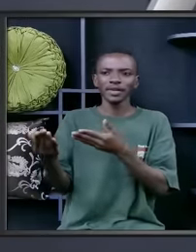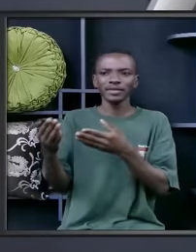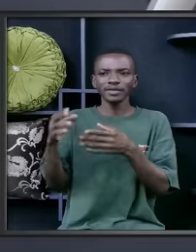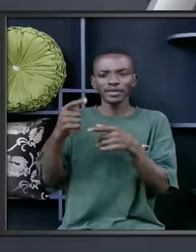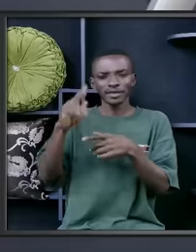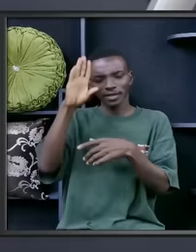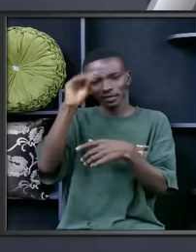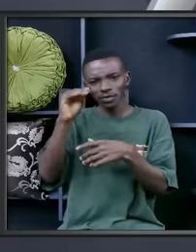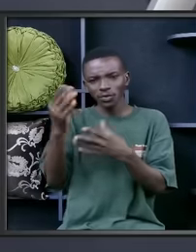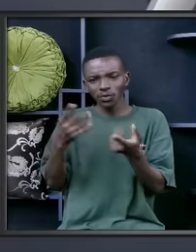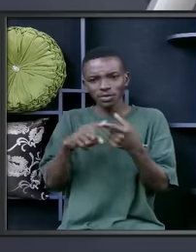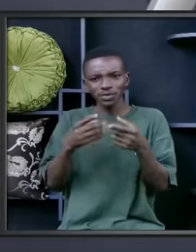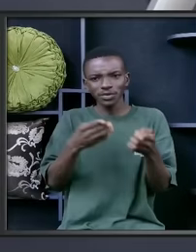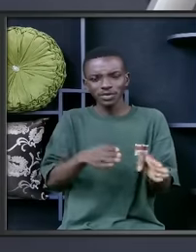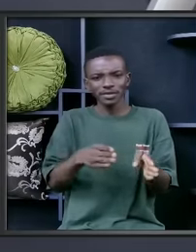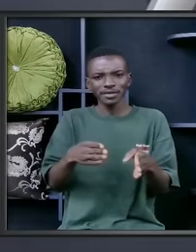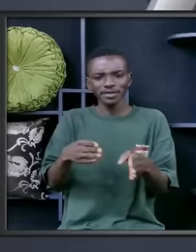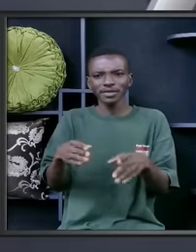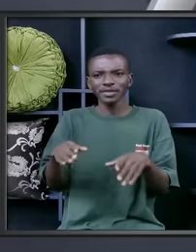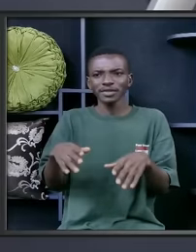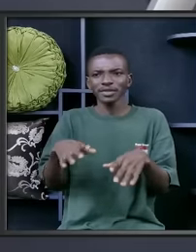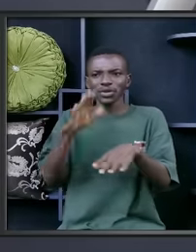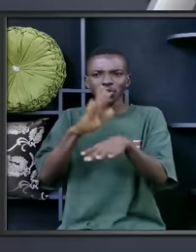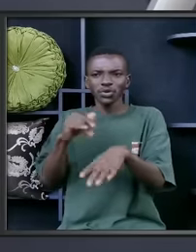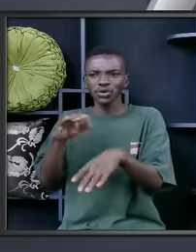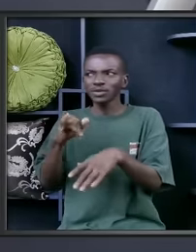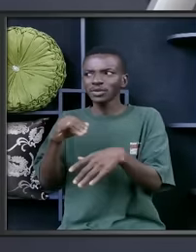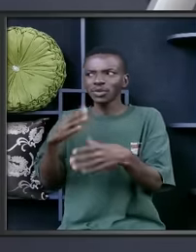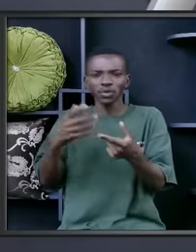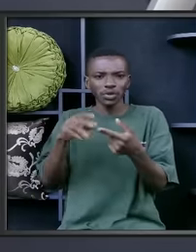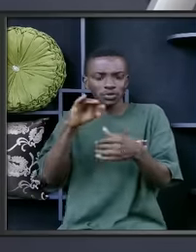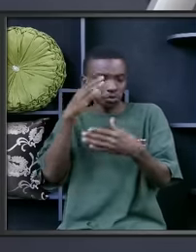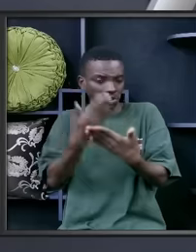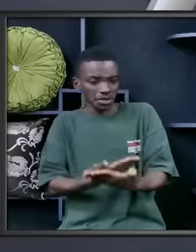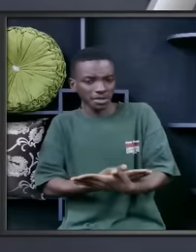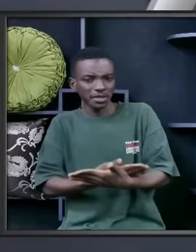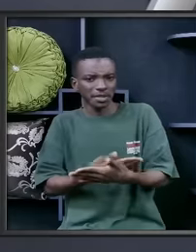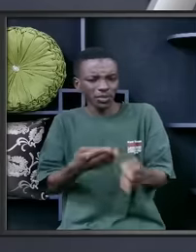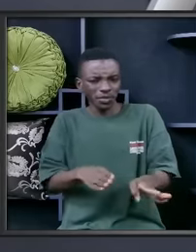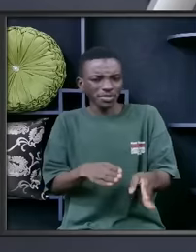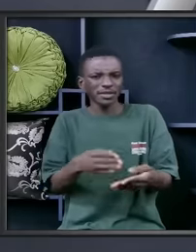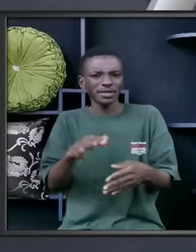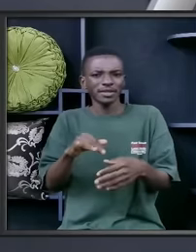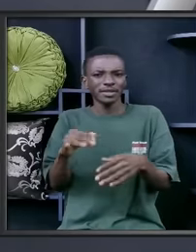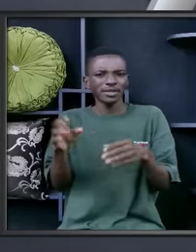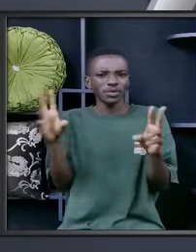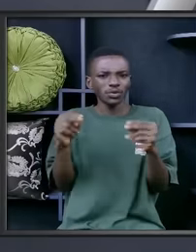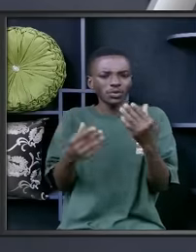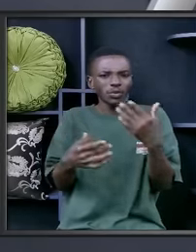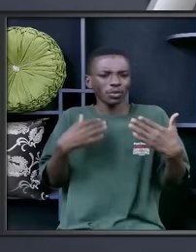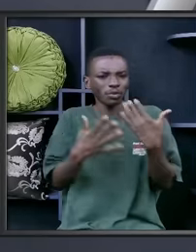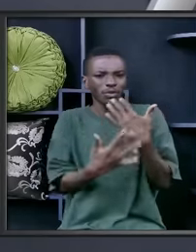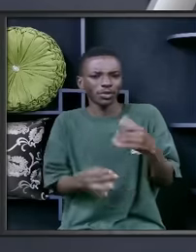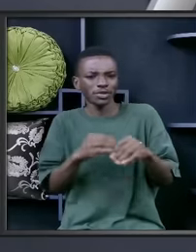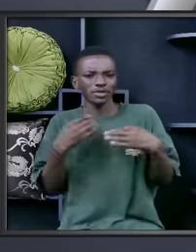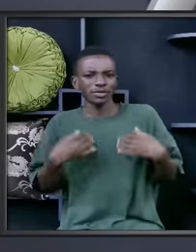boy wonder. He go now himself go carry the boy. Come they come, he say, great wonder you. I said what in the water, he said no blood there for him body again. Say he